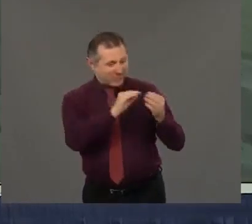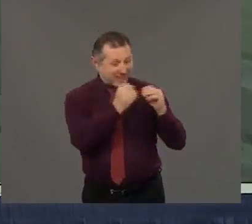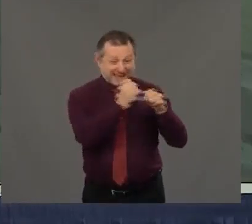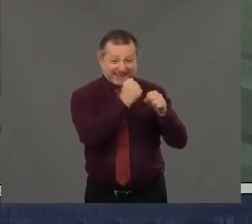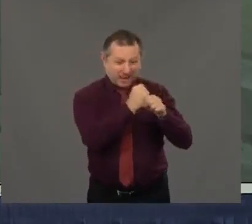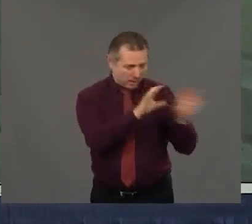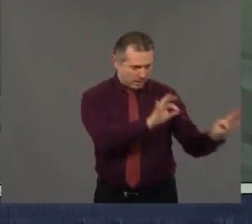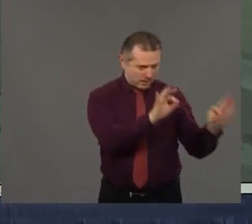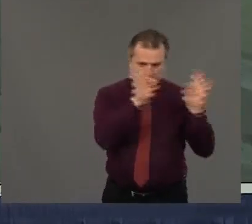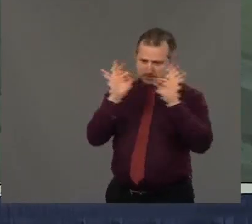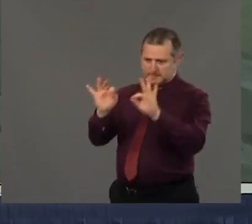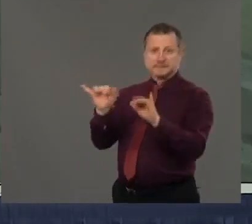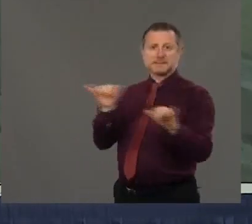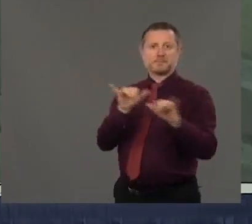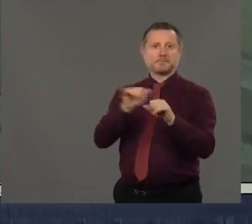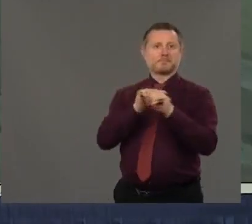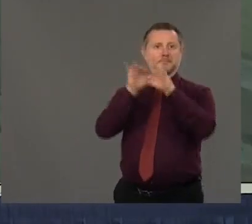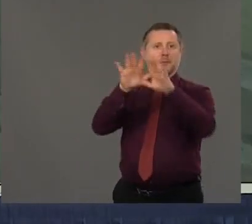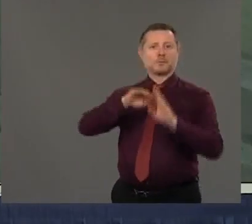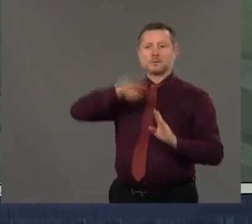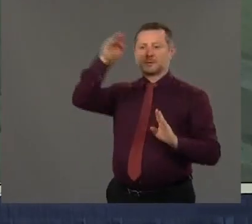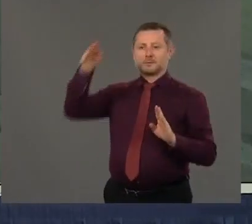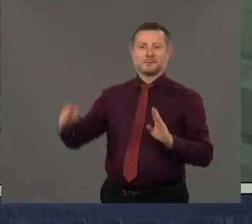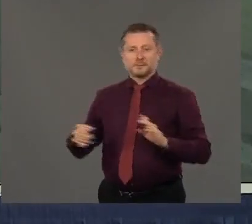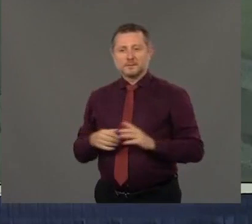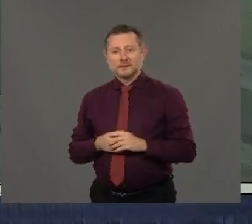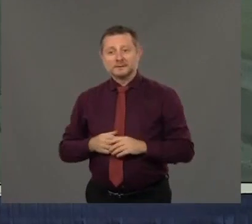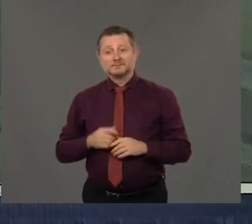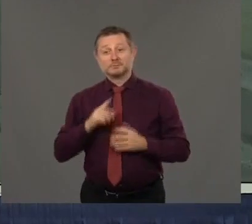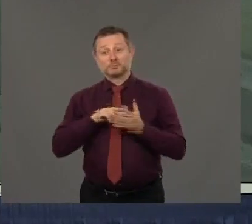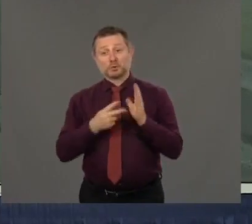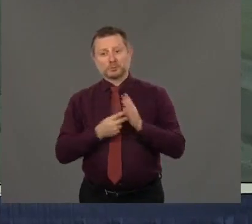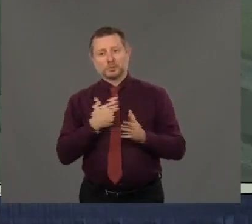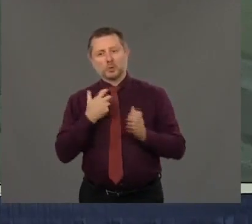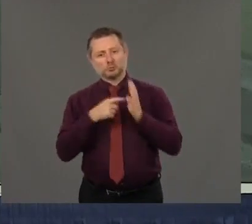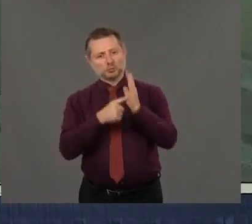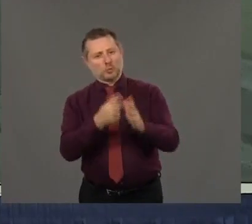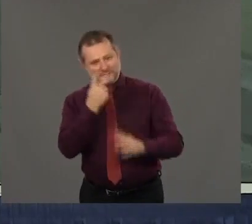look, first of all, I wanted to show New Yorkers